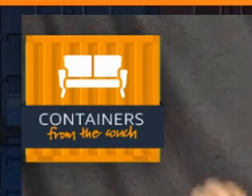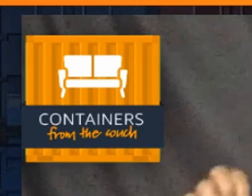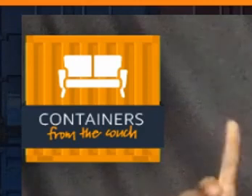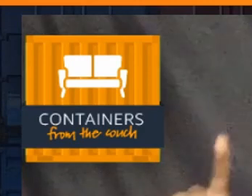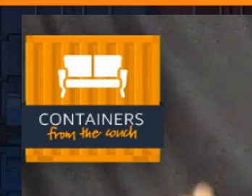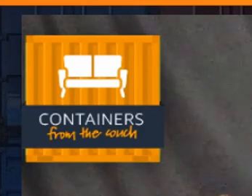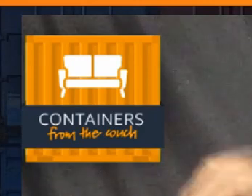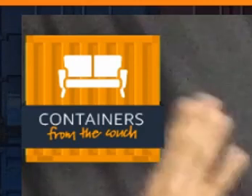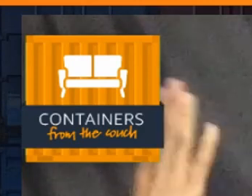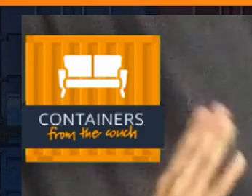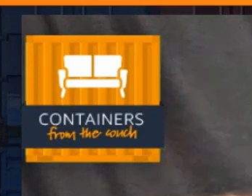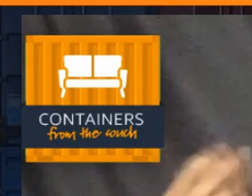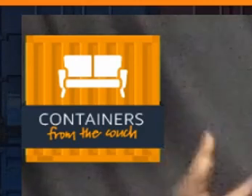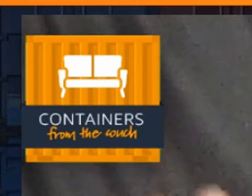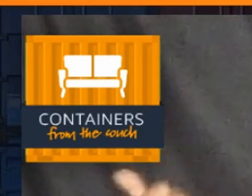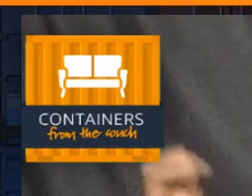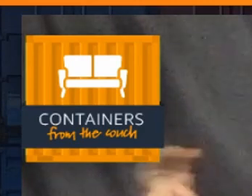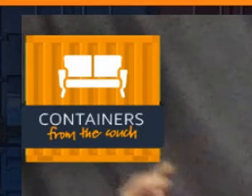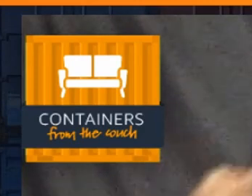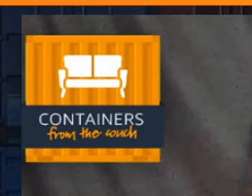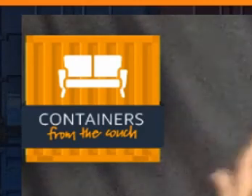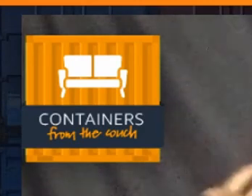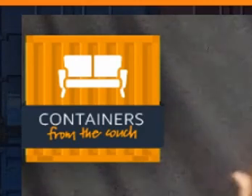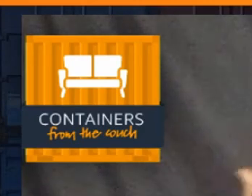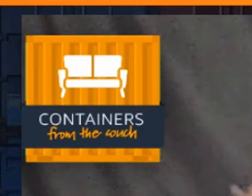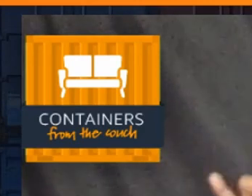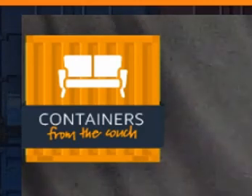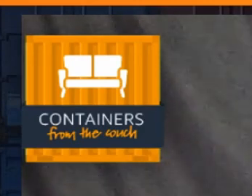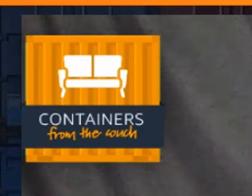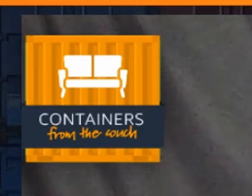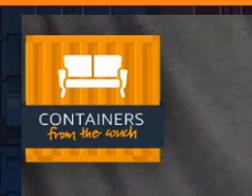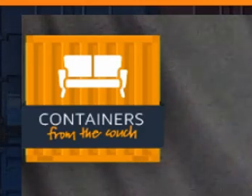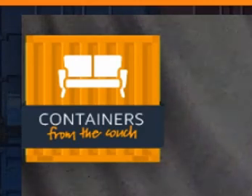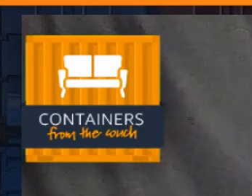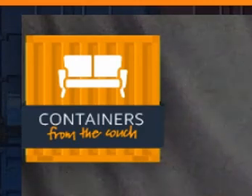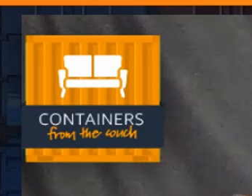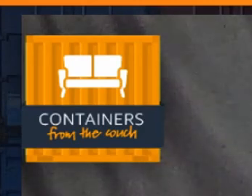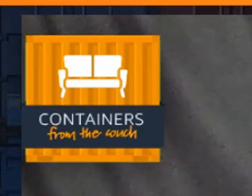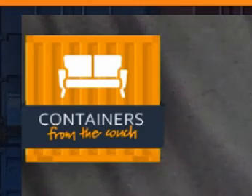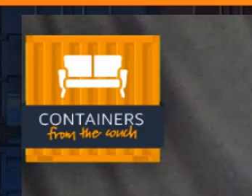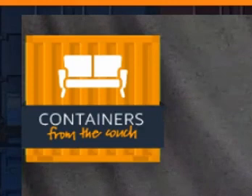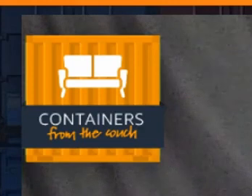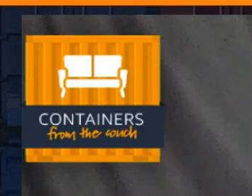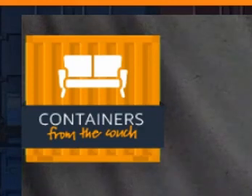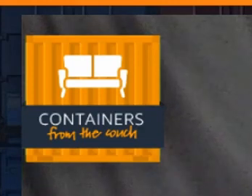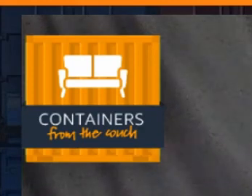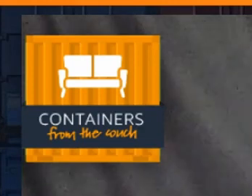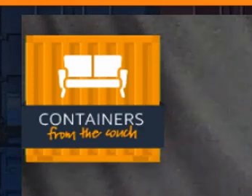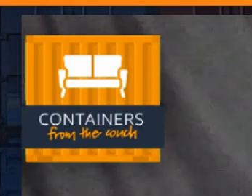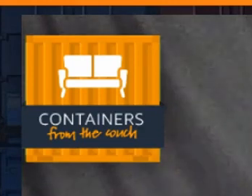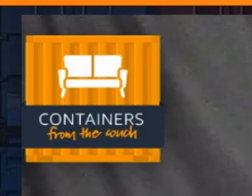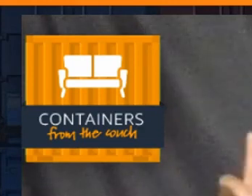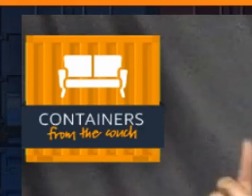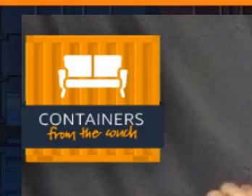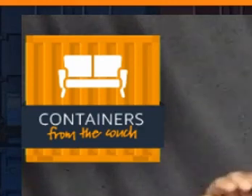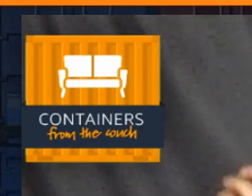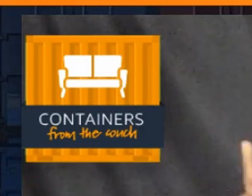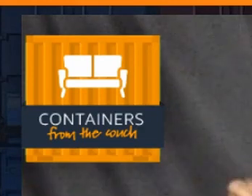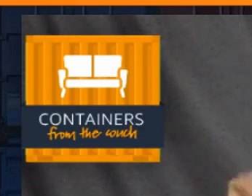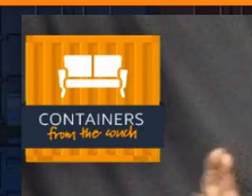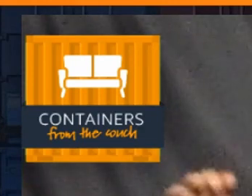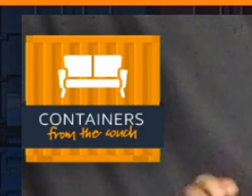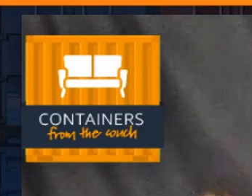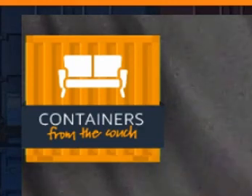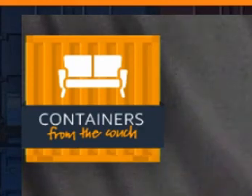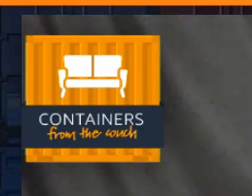and a few other things. If you want to stick around, we have more Container Day content for DockerCon. So there's an entire Container Day plan